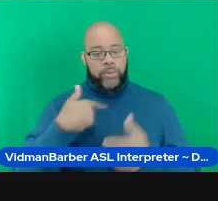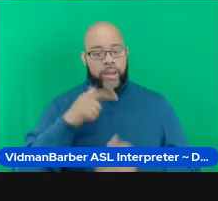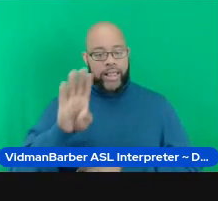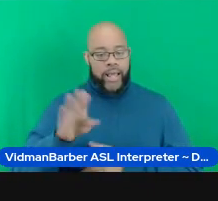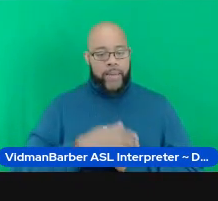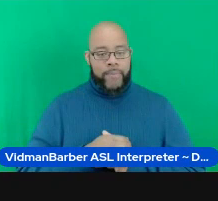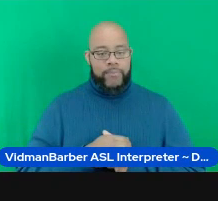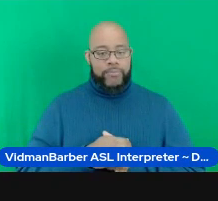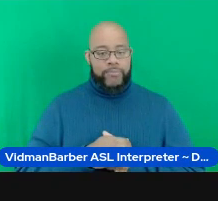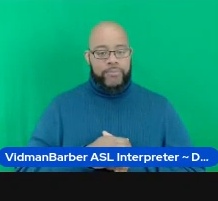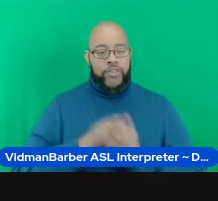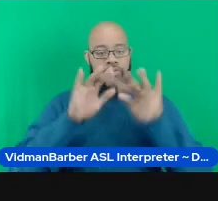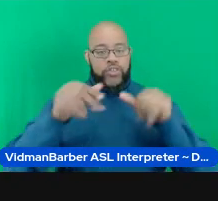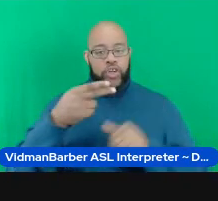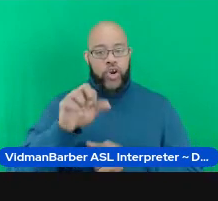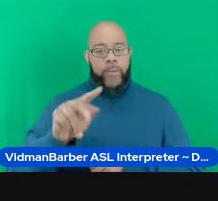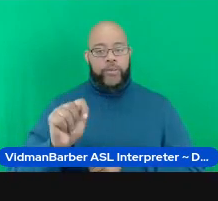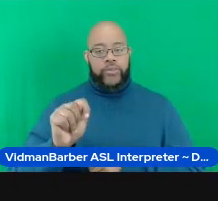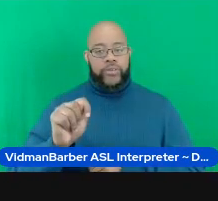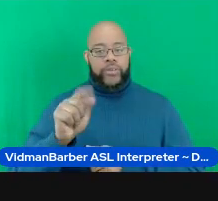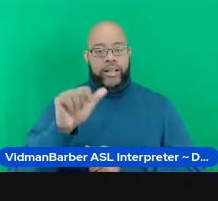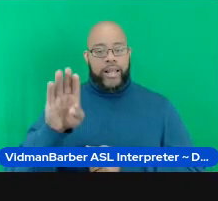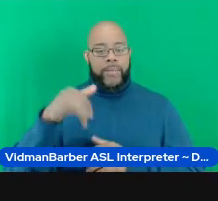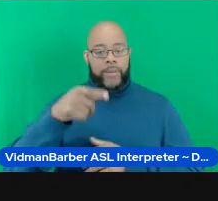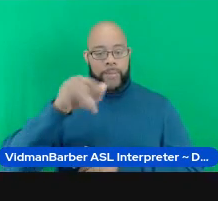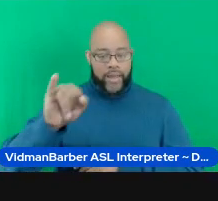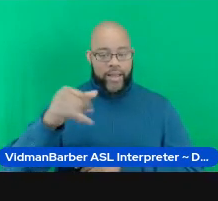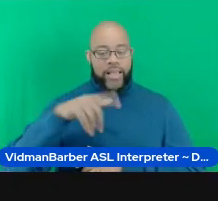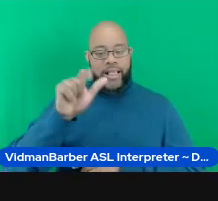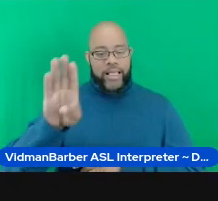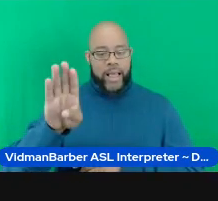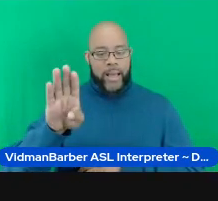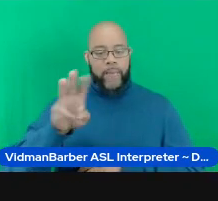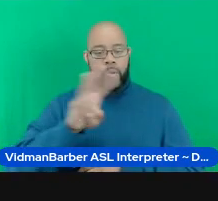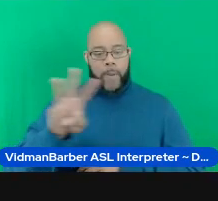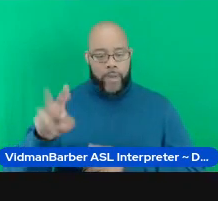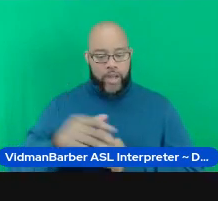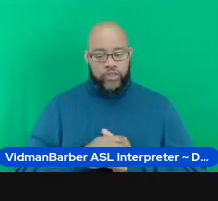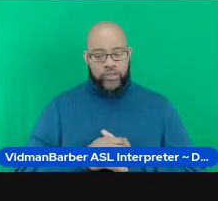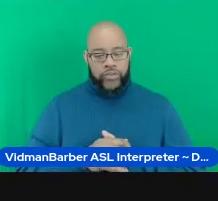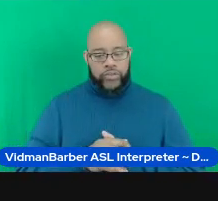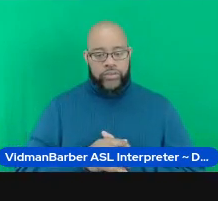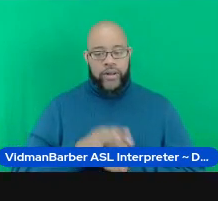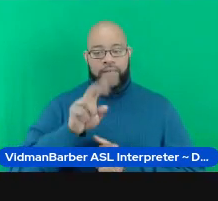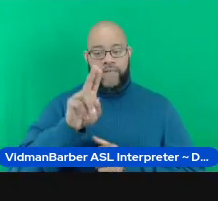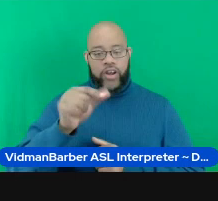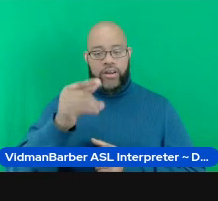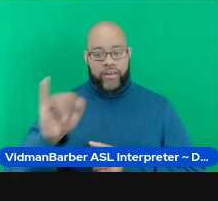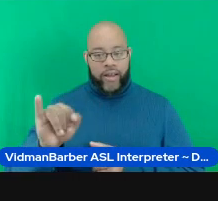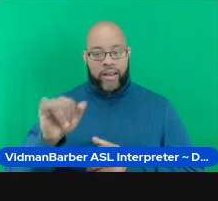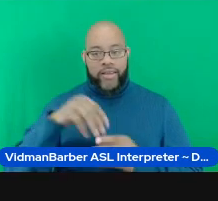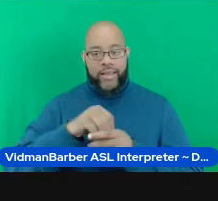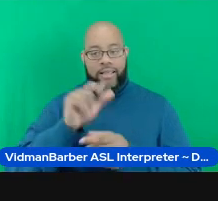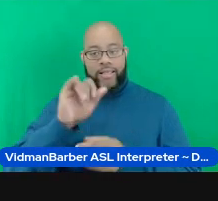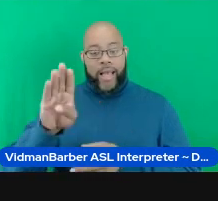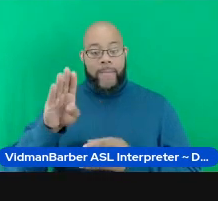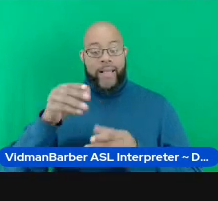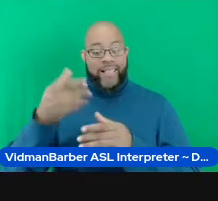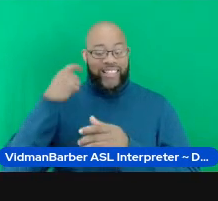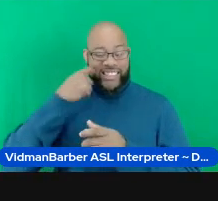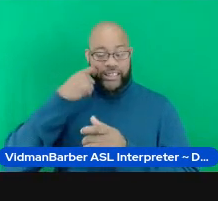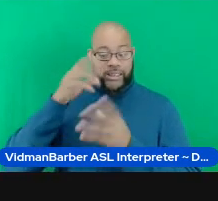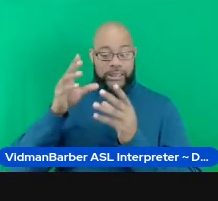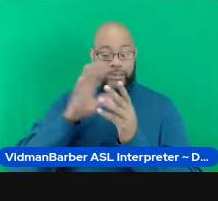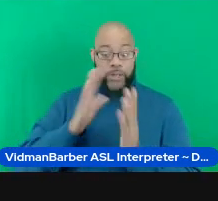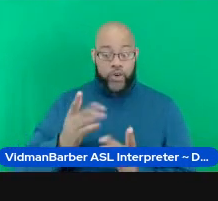The Dabrowski-Herbert Lab, this is my PI, and this is our lab webpage. Fungi, who was in the lab of the last speaker, is actually in our lab